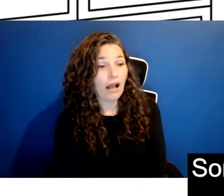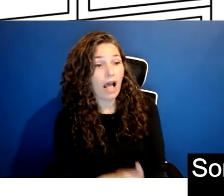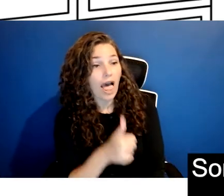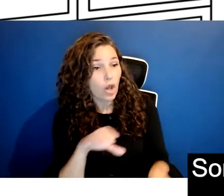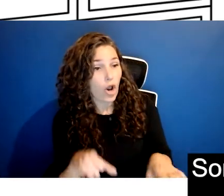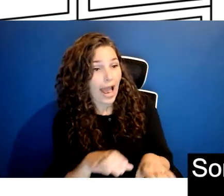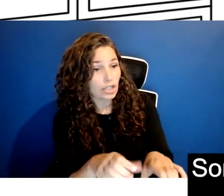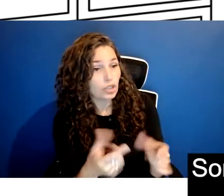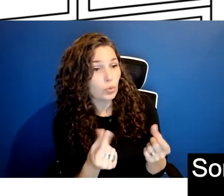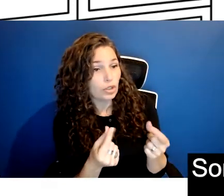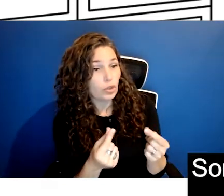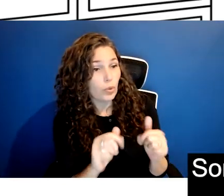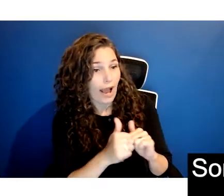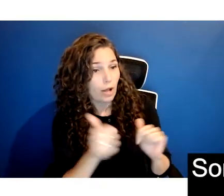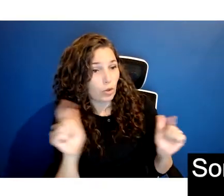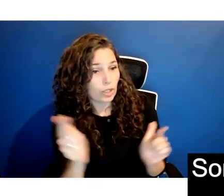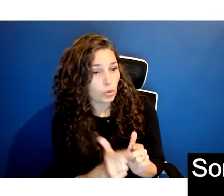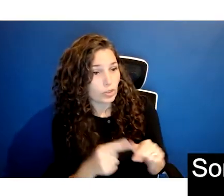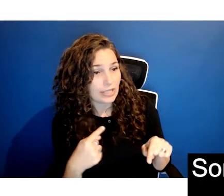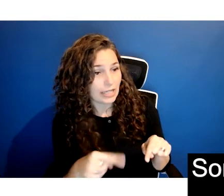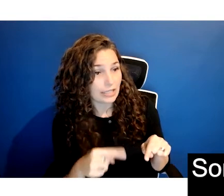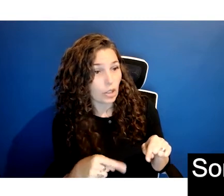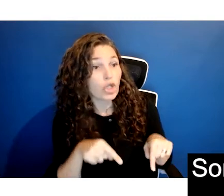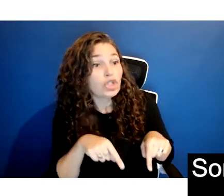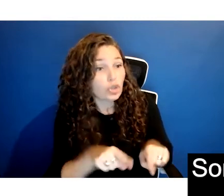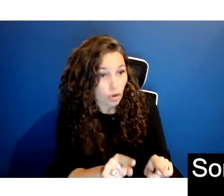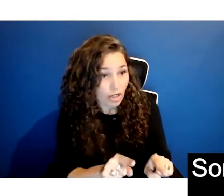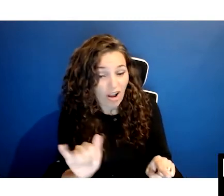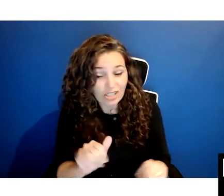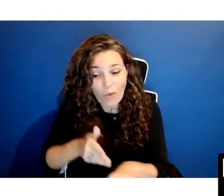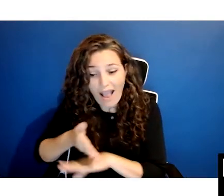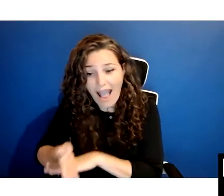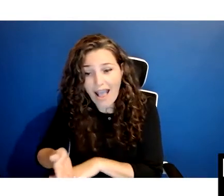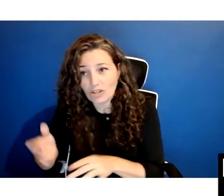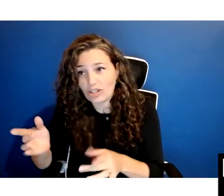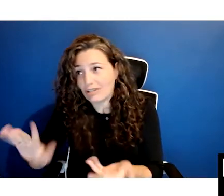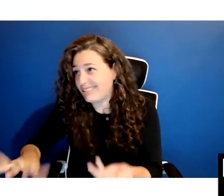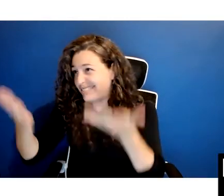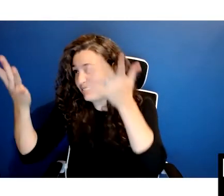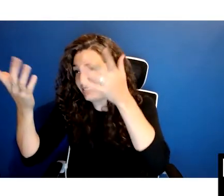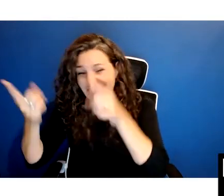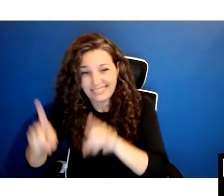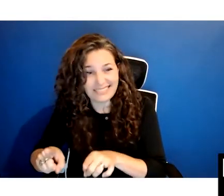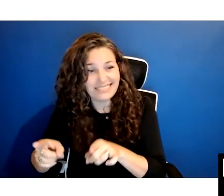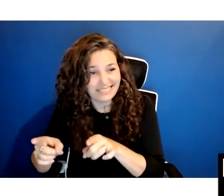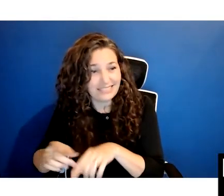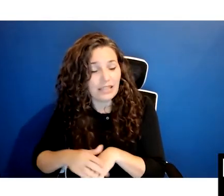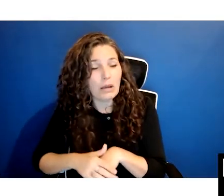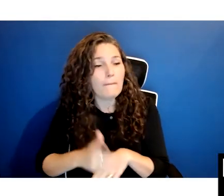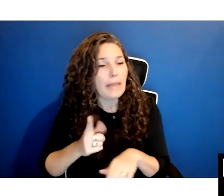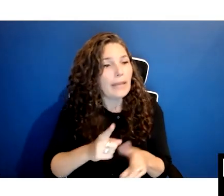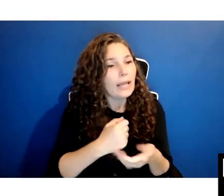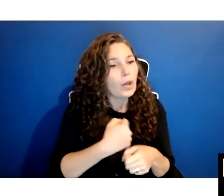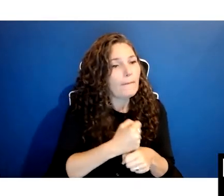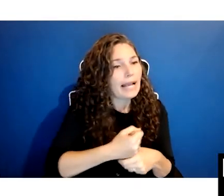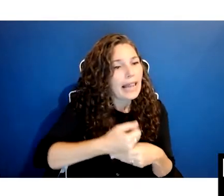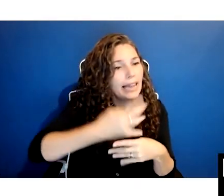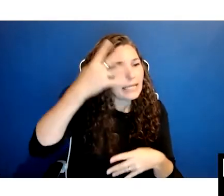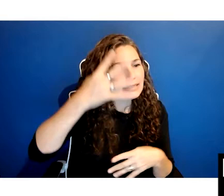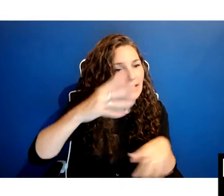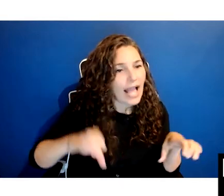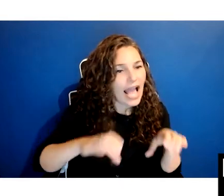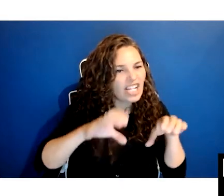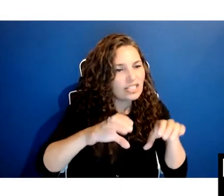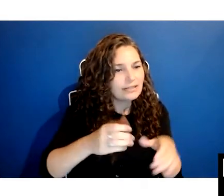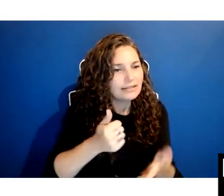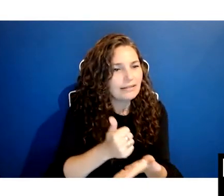Some actions you can take to reduce anxiety during and after disasters are making a list of actions that you already know helps reduce your